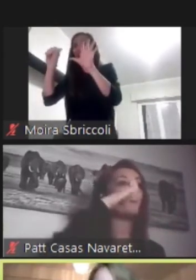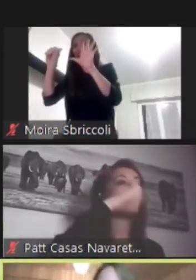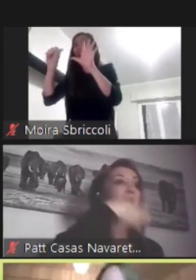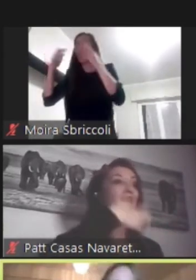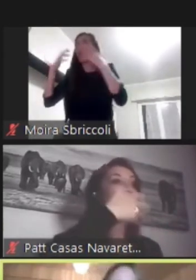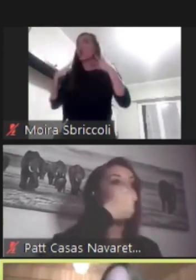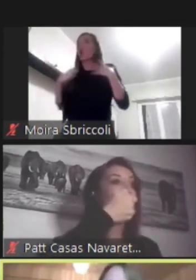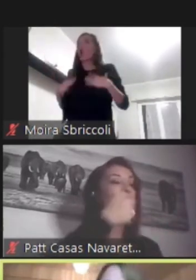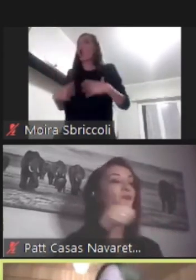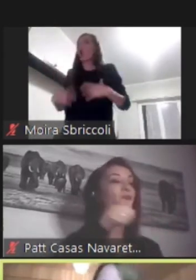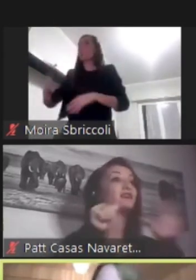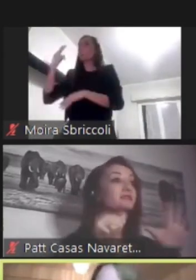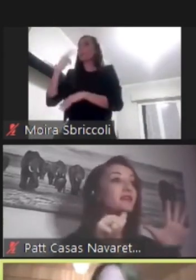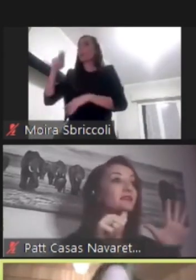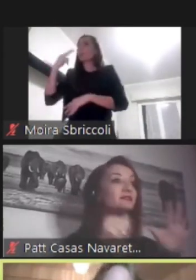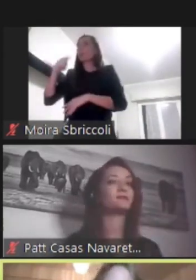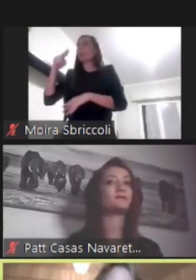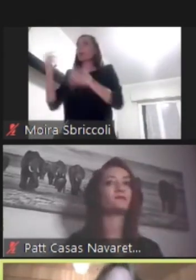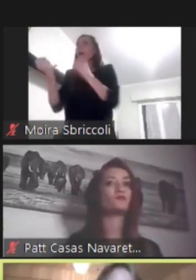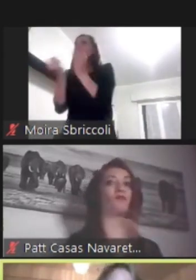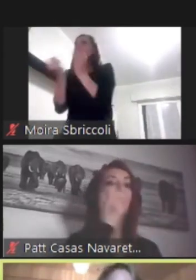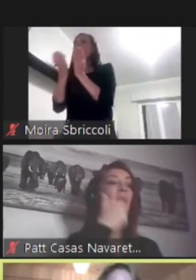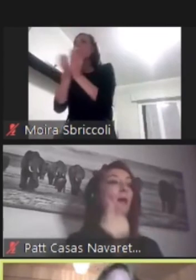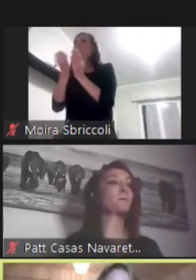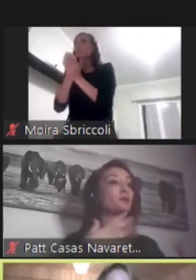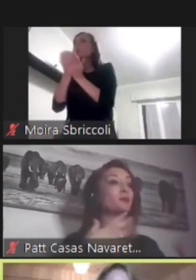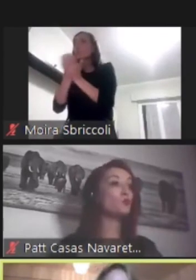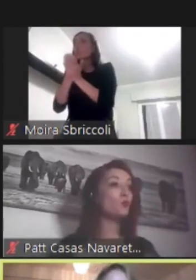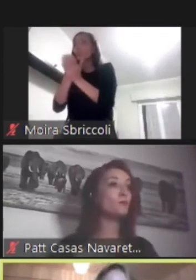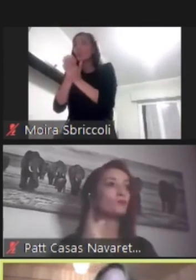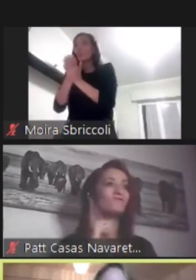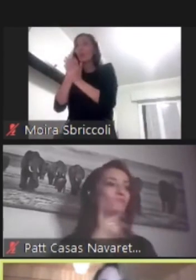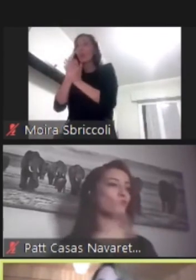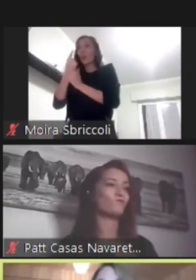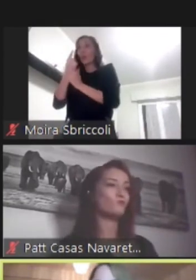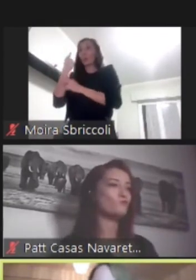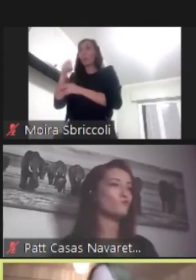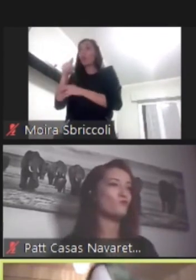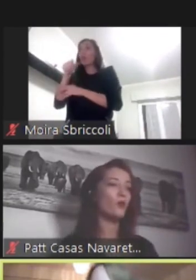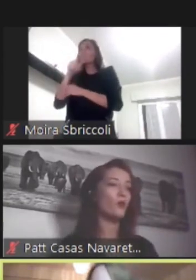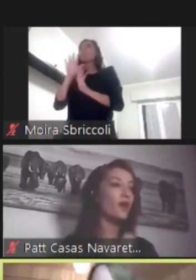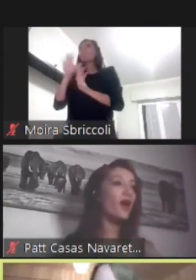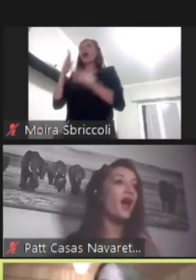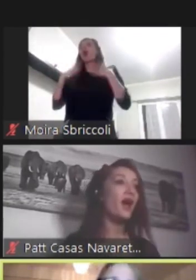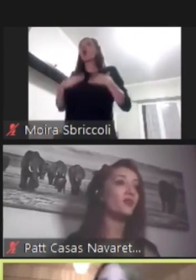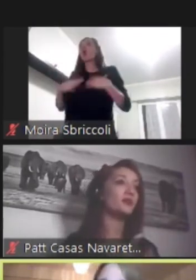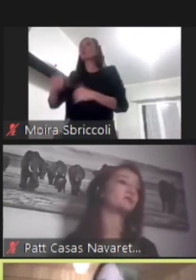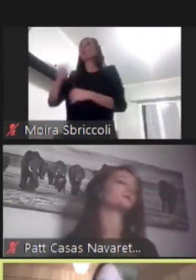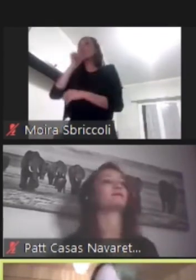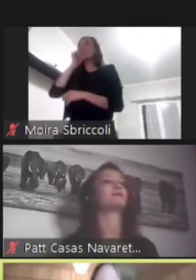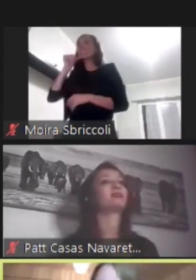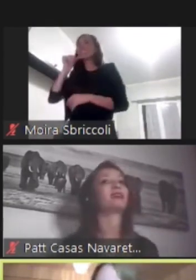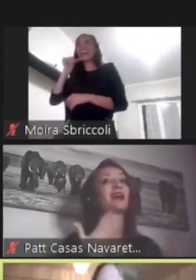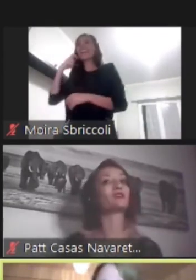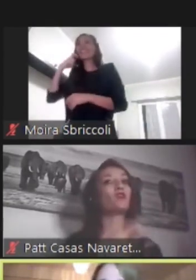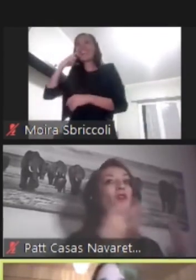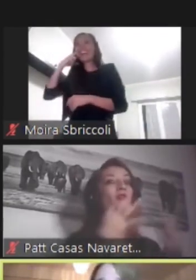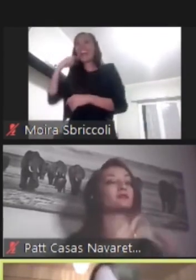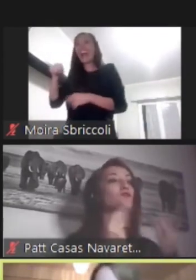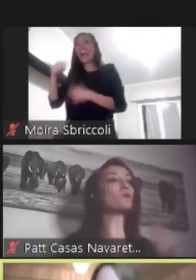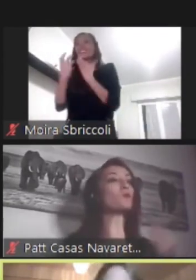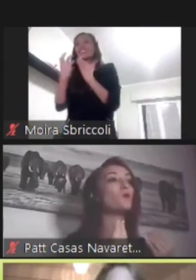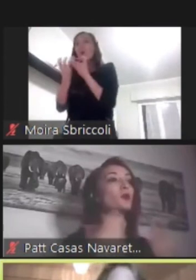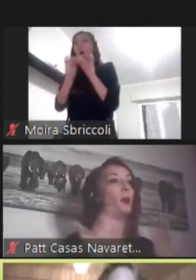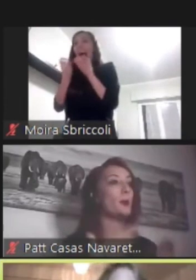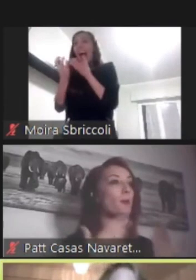acids. They are essential to us, but we must get them from a food source